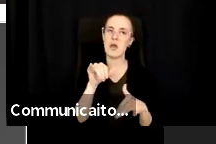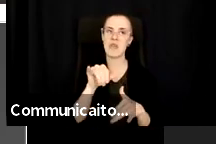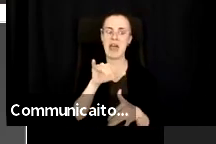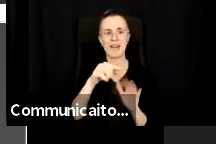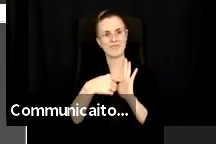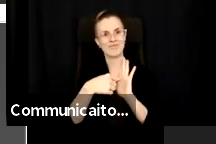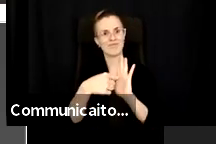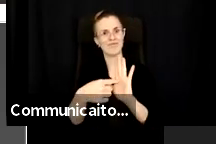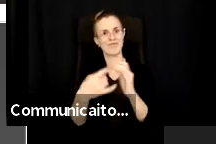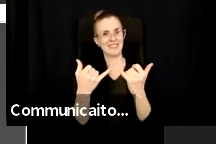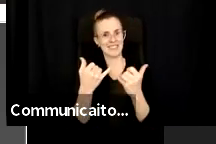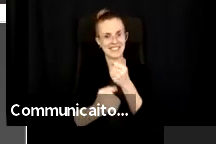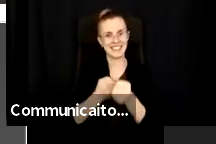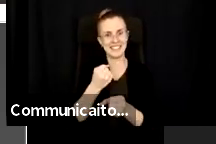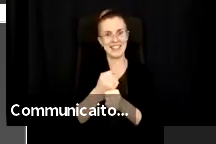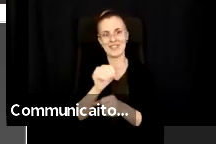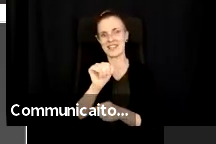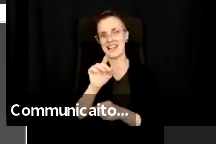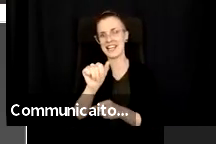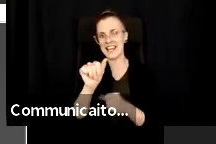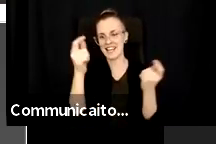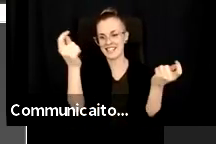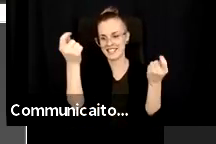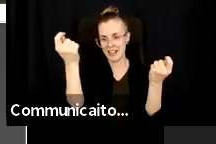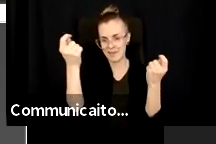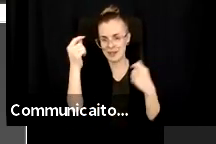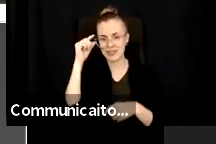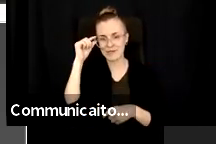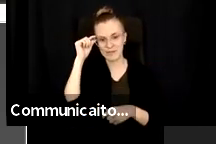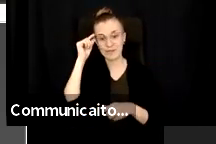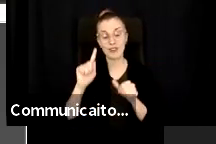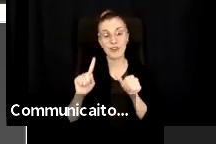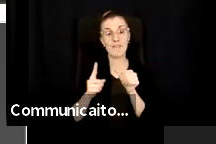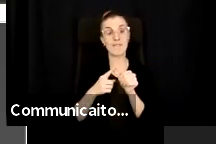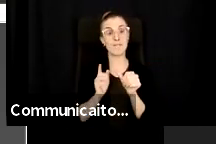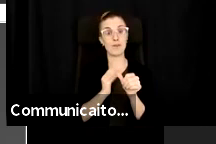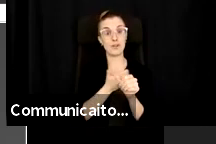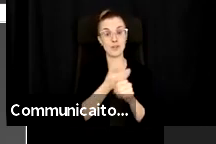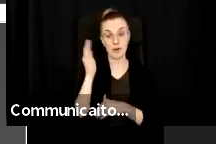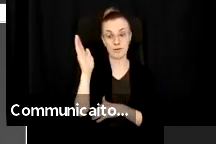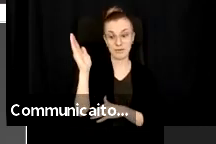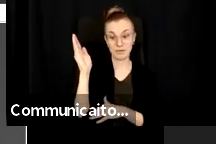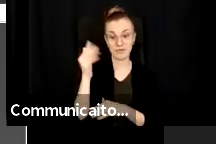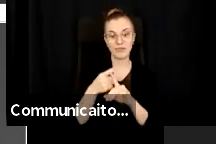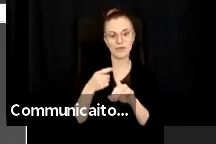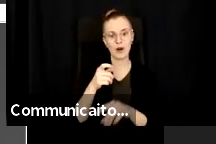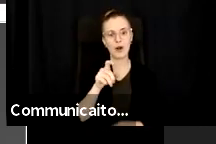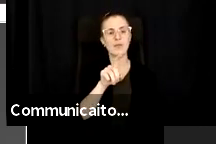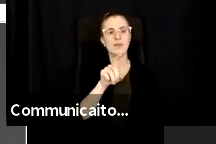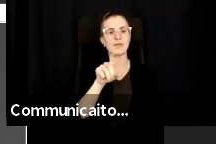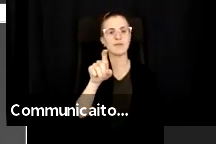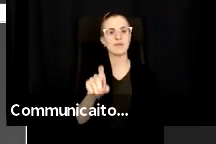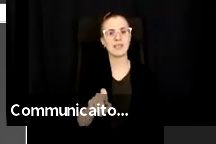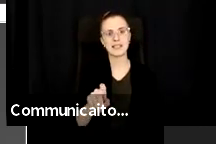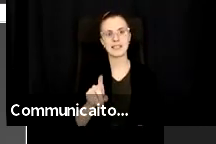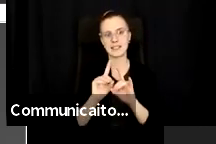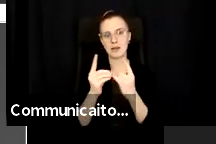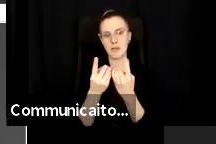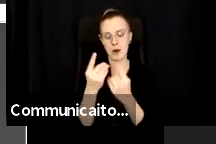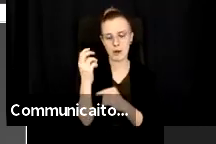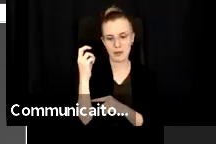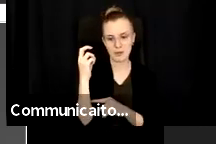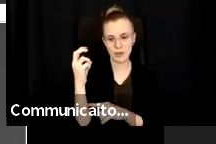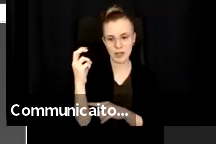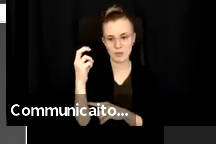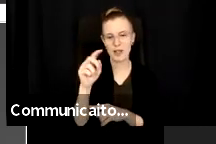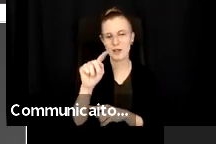celebration. All right, first up, our speaker this morning comes from the Texas Department of Transportation, the lead agency